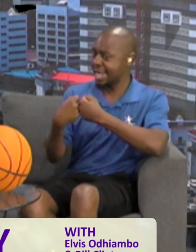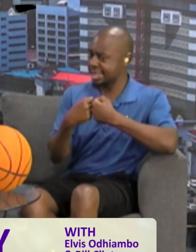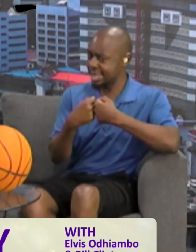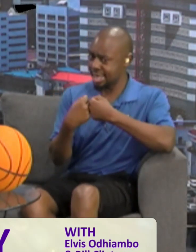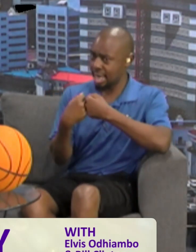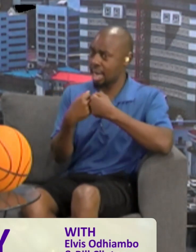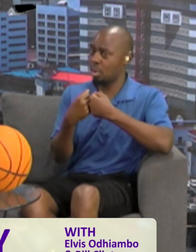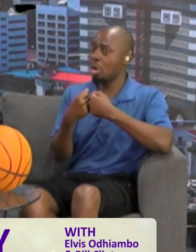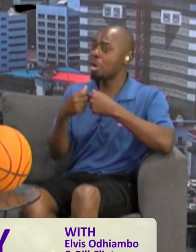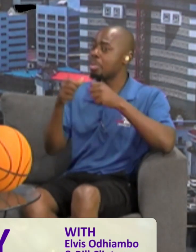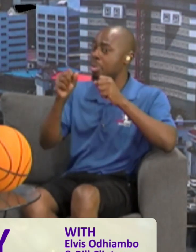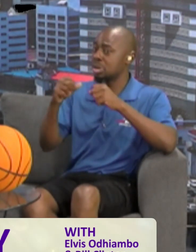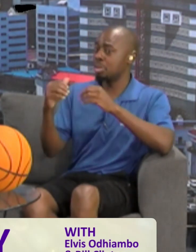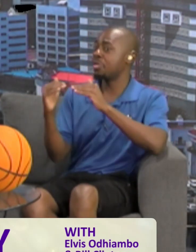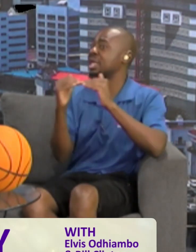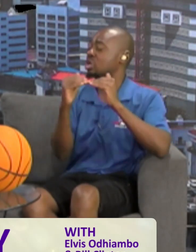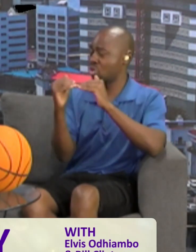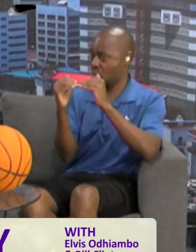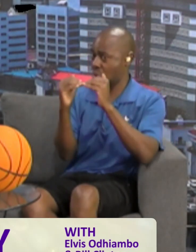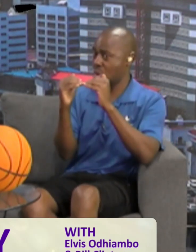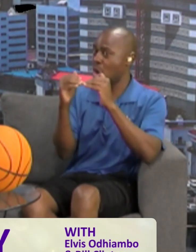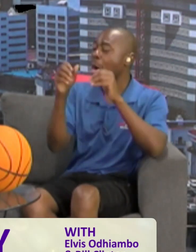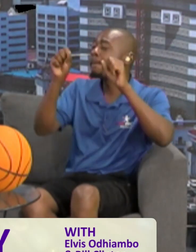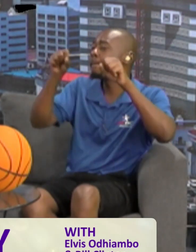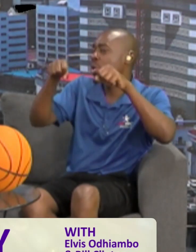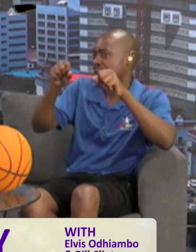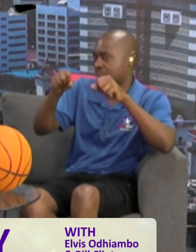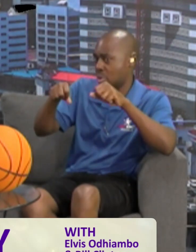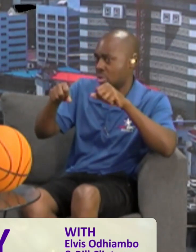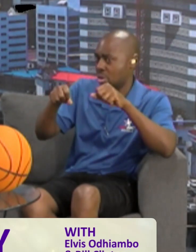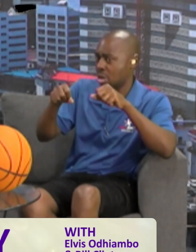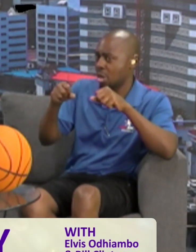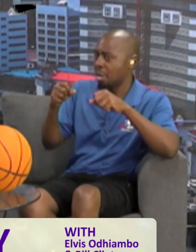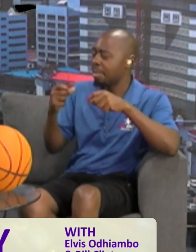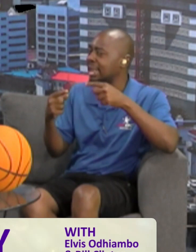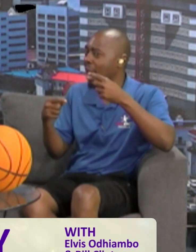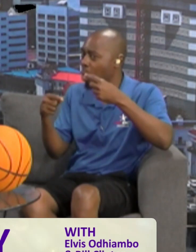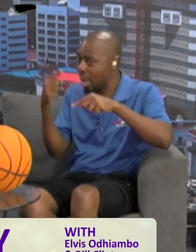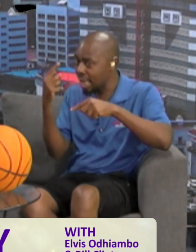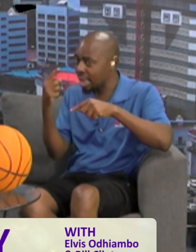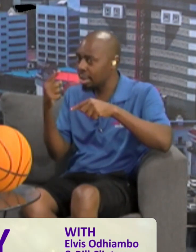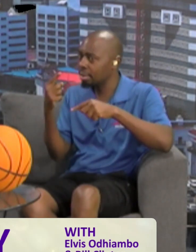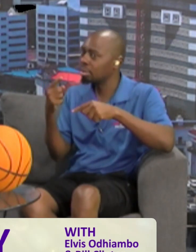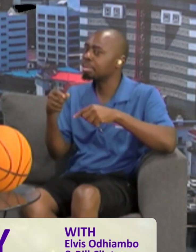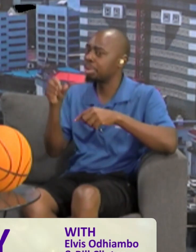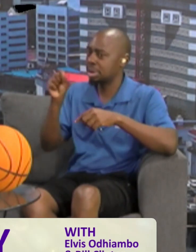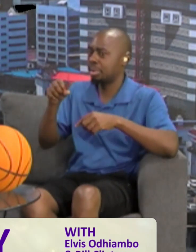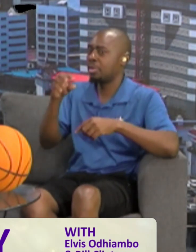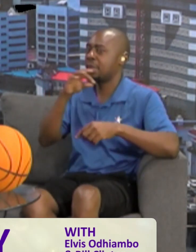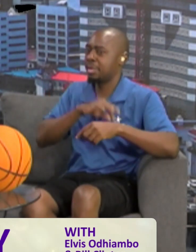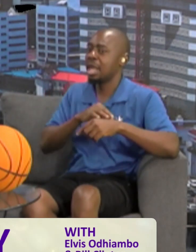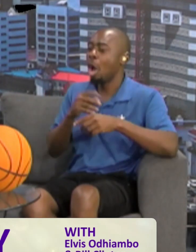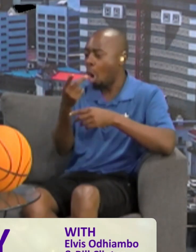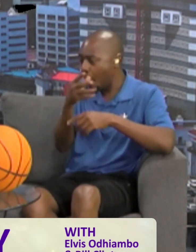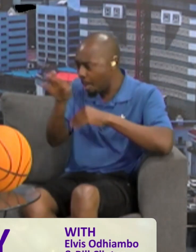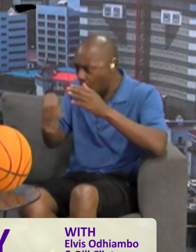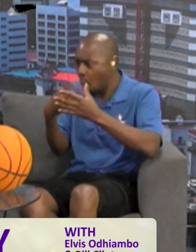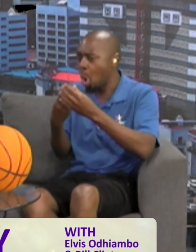I believe that they will maybe struggle and maybe get a draw. That is a chance. They might